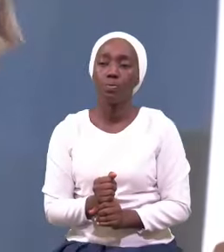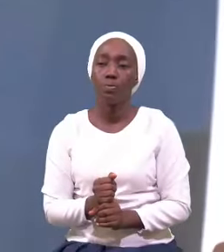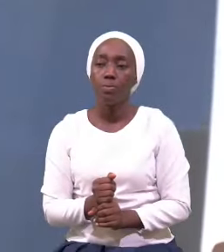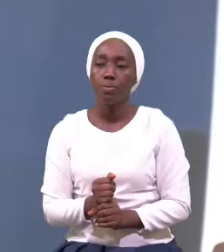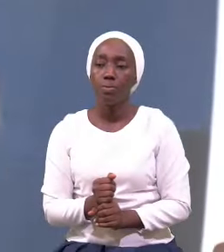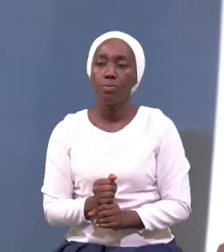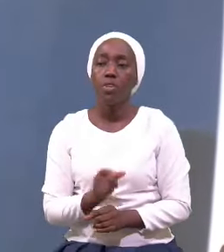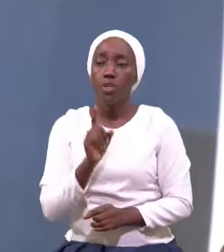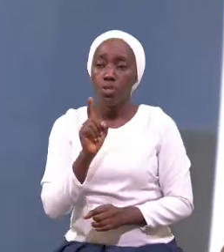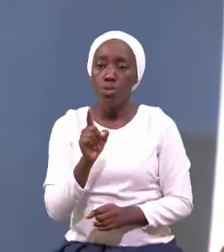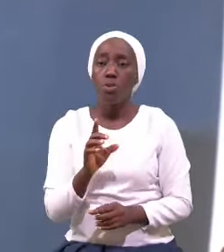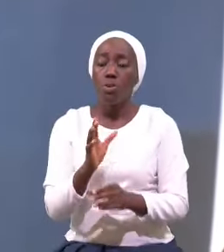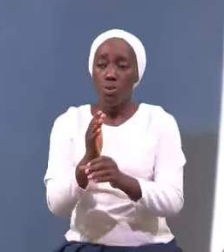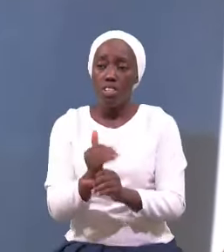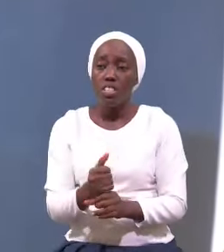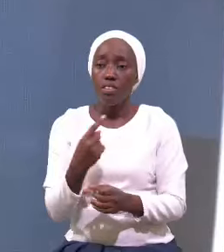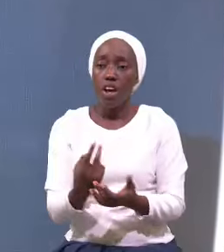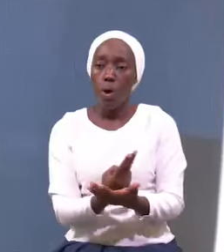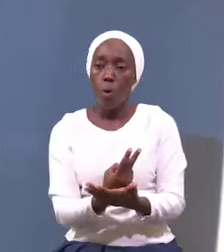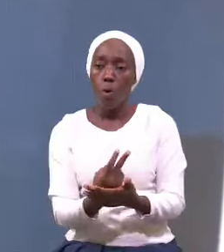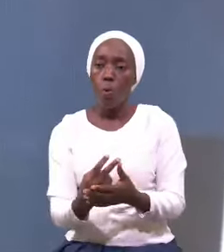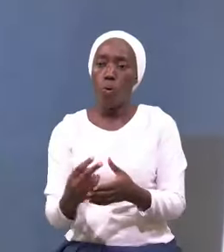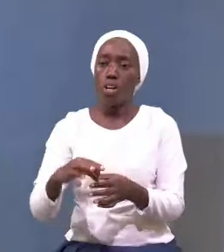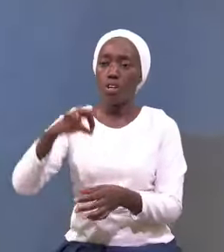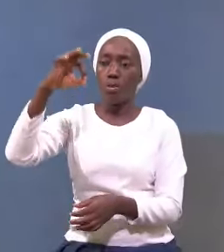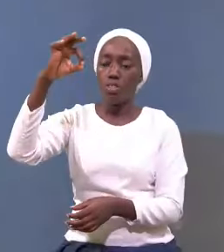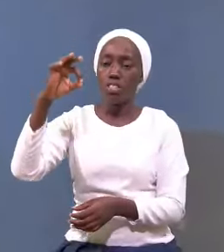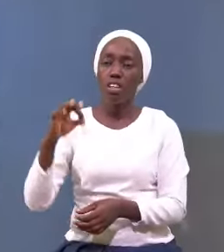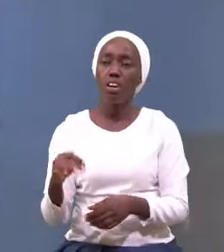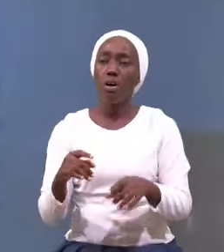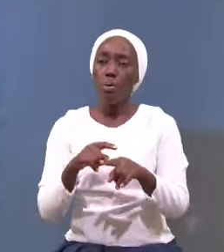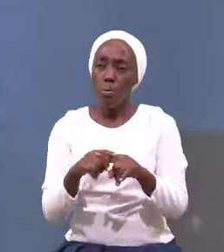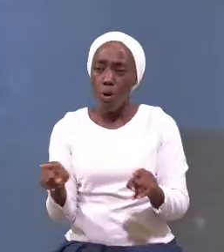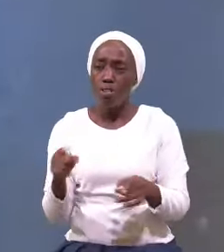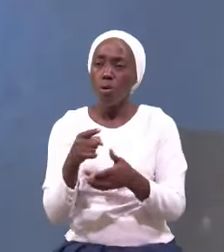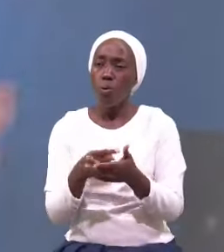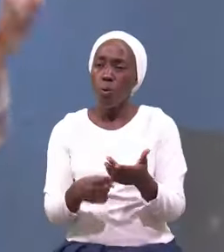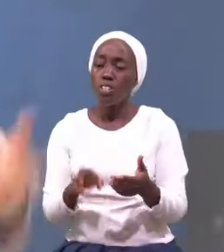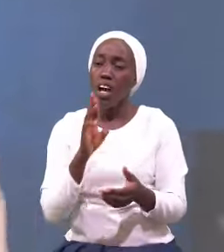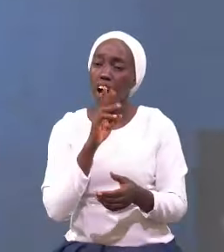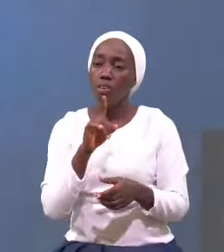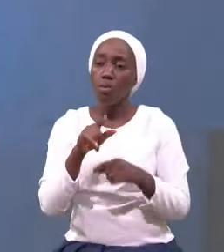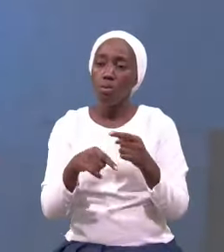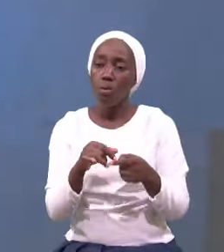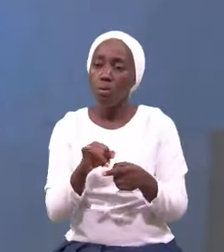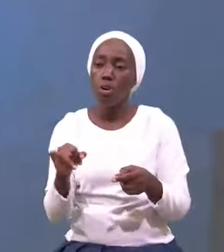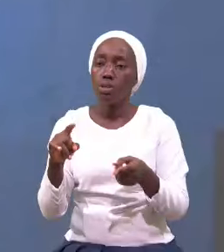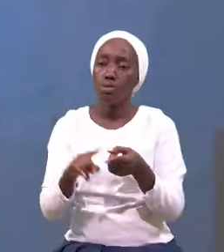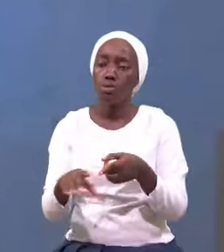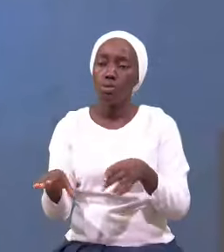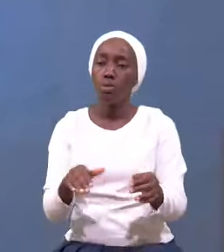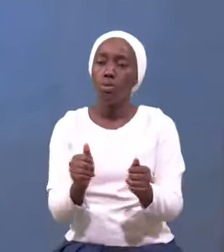You receive the Holy Ghost. But what are you going to do with the Spirit that you